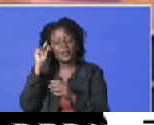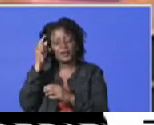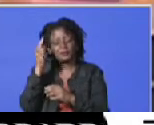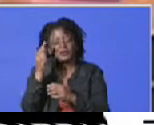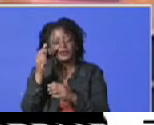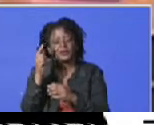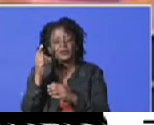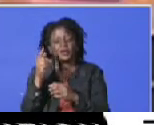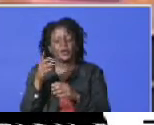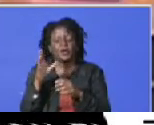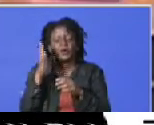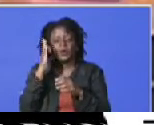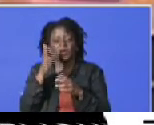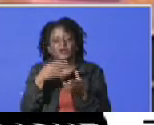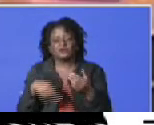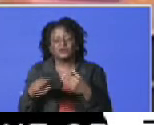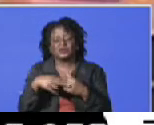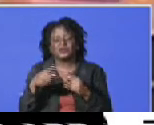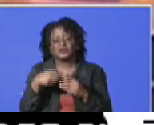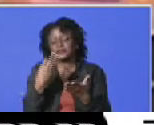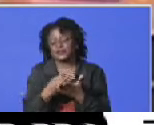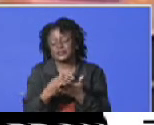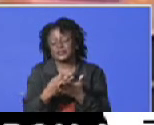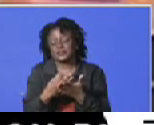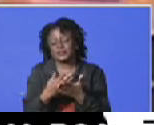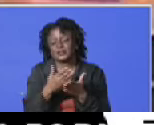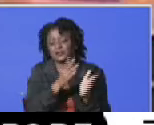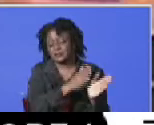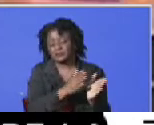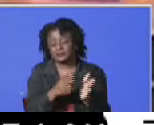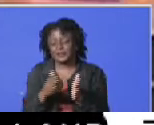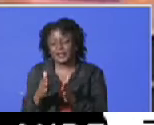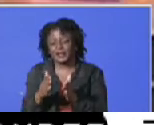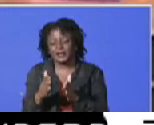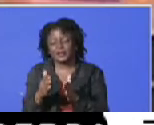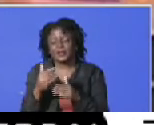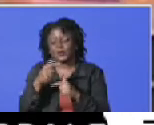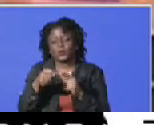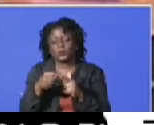its fiscal consolidation plan. Cleopatra Murphy, ZNS Network News.